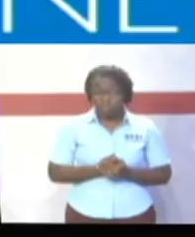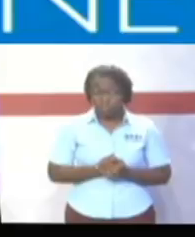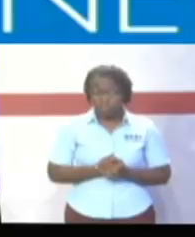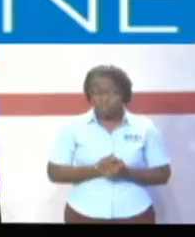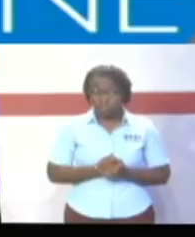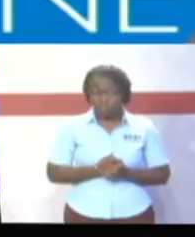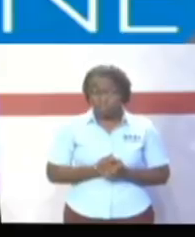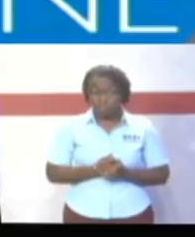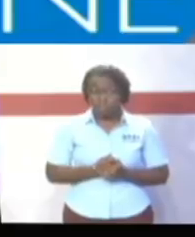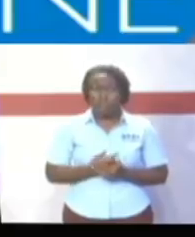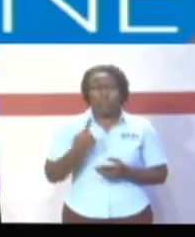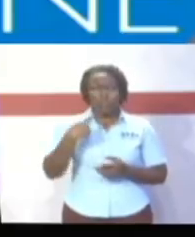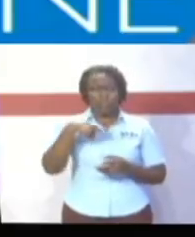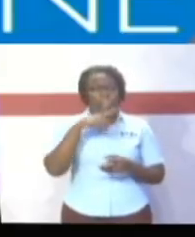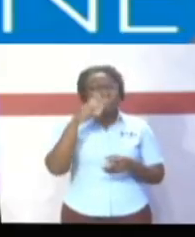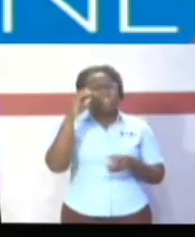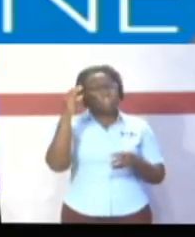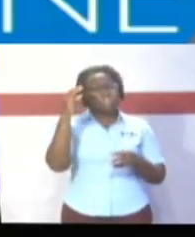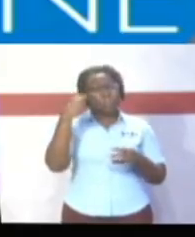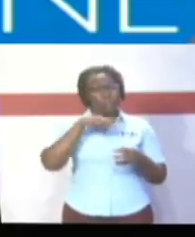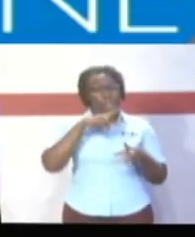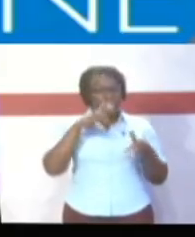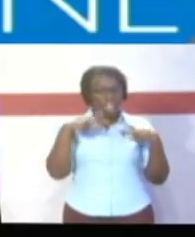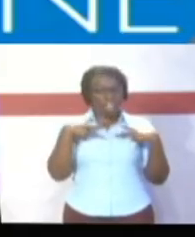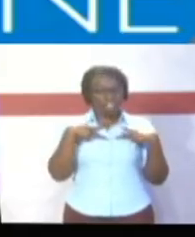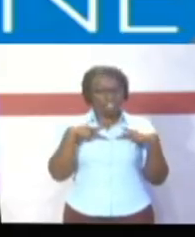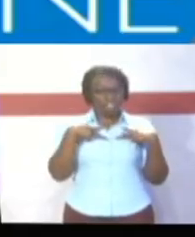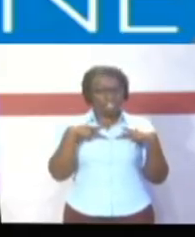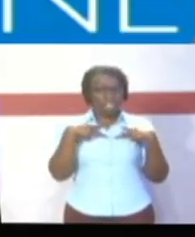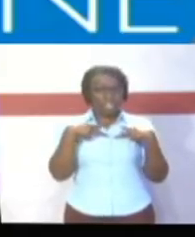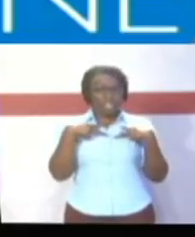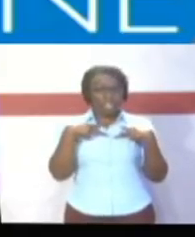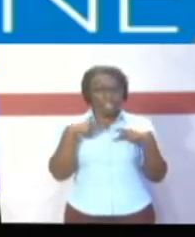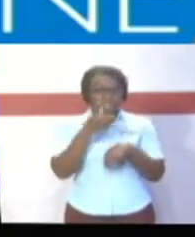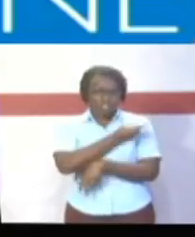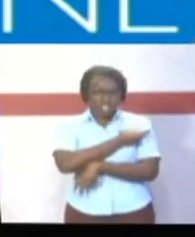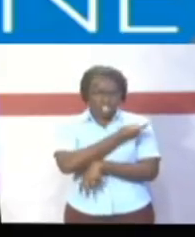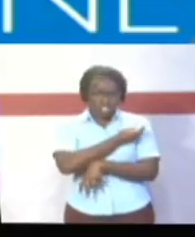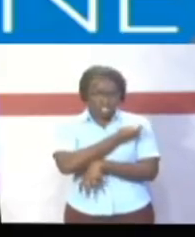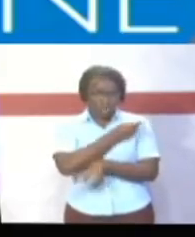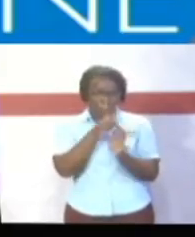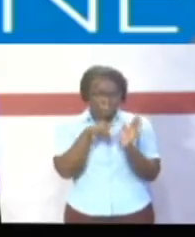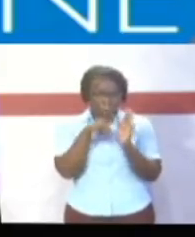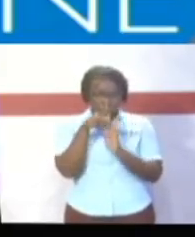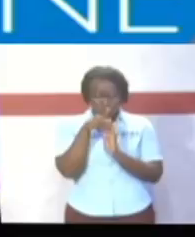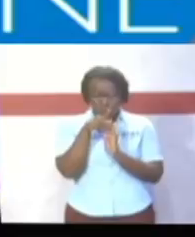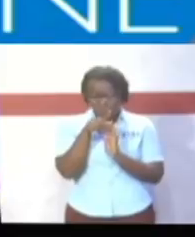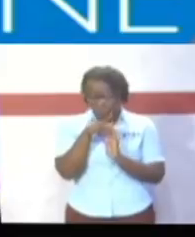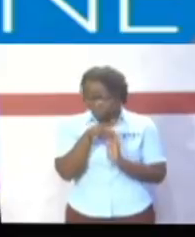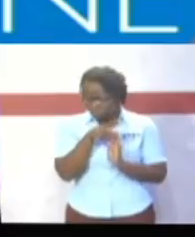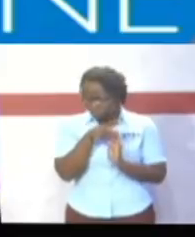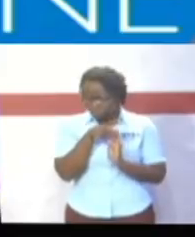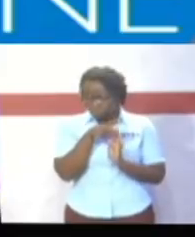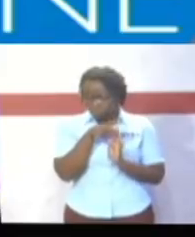the vaccination program going on since April. You said last week that it has stalled.